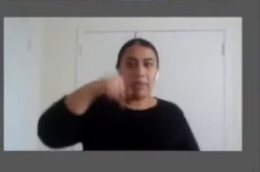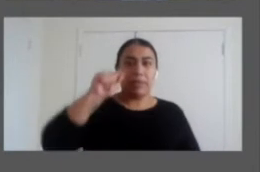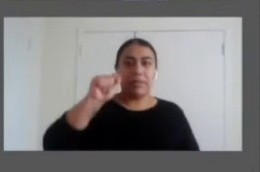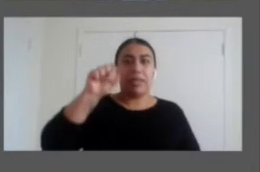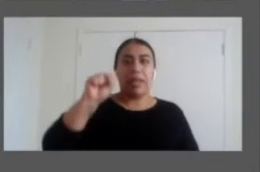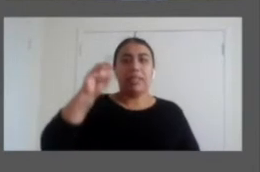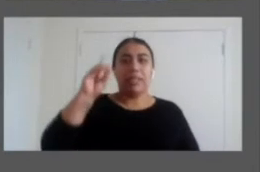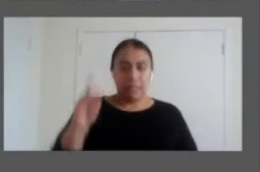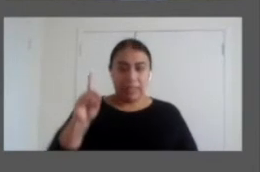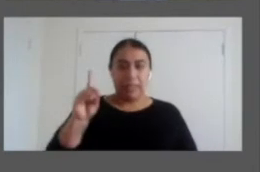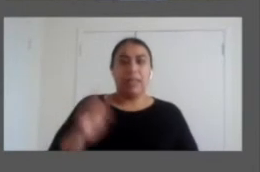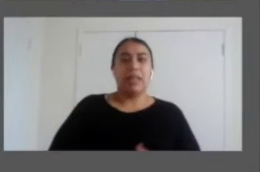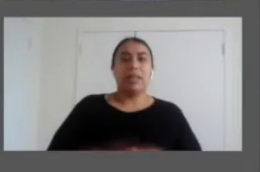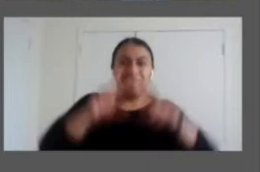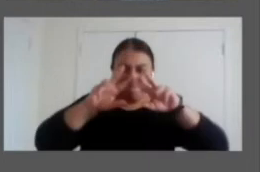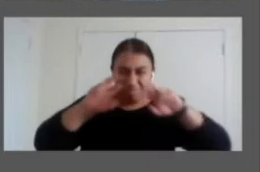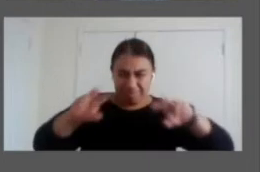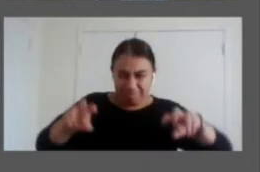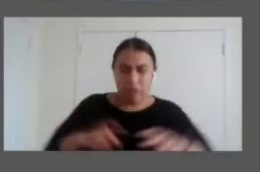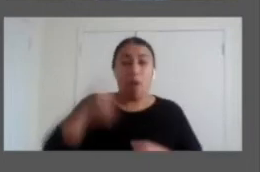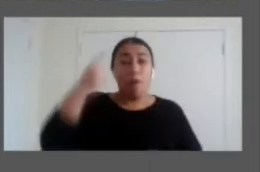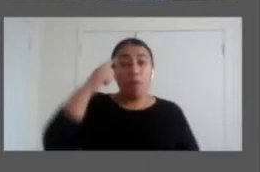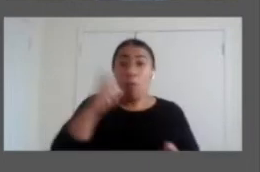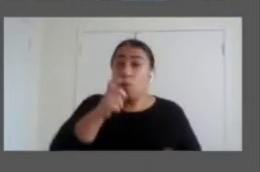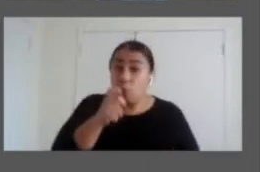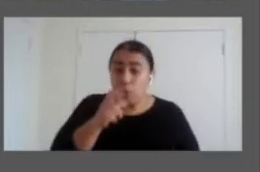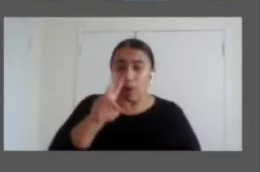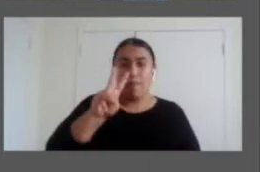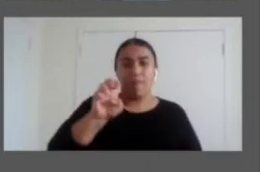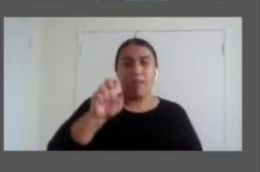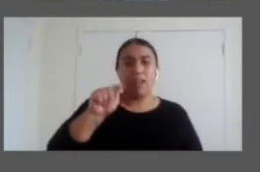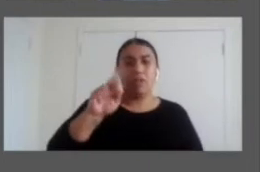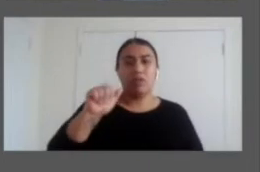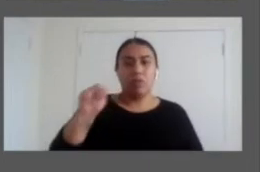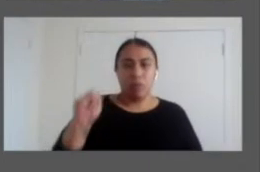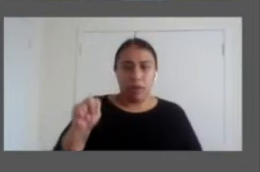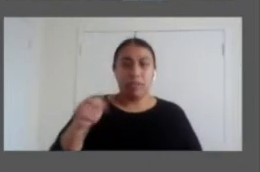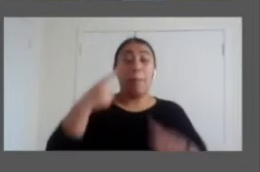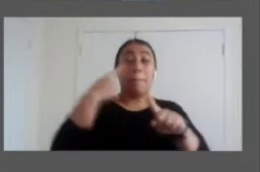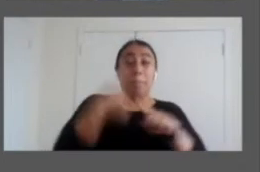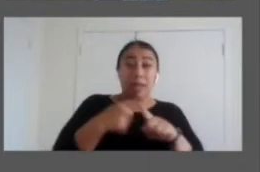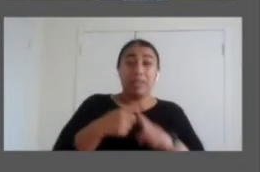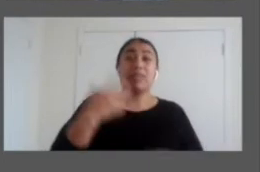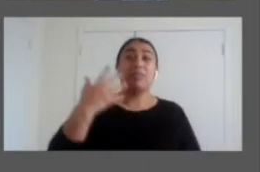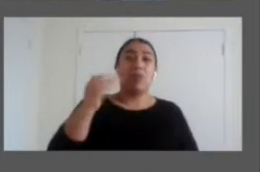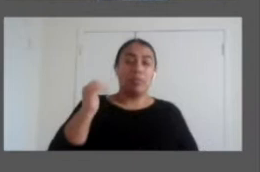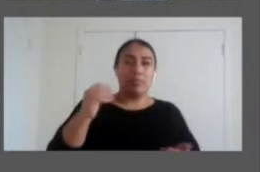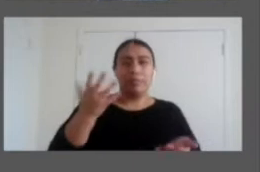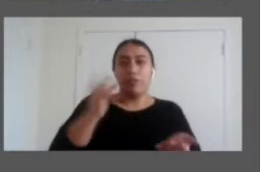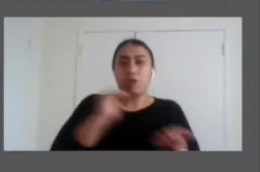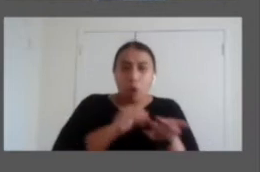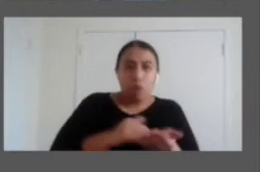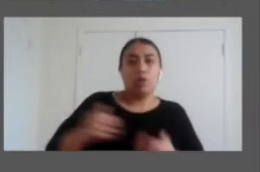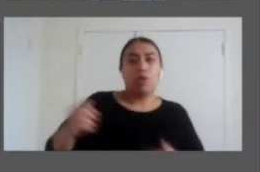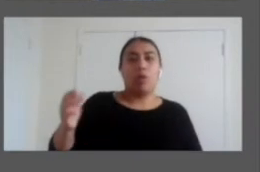disorder, treatment options are often limited. This research study is a passion project and it's timely given the national